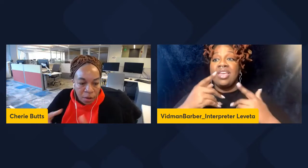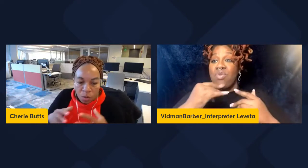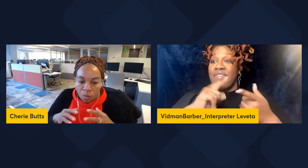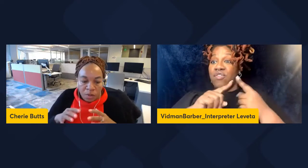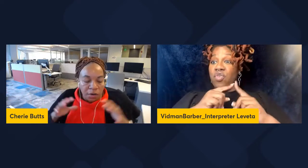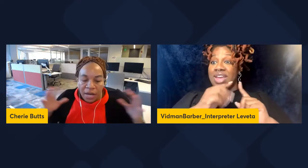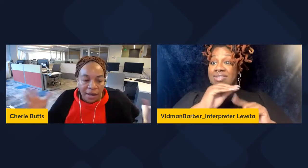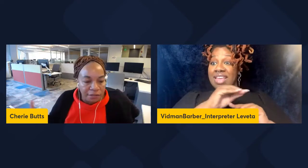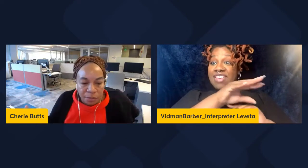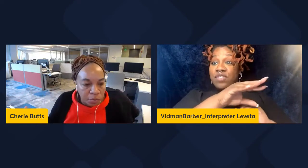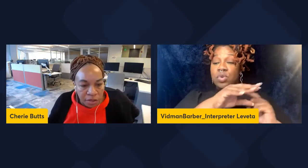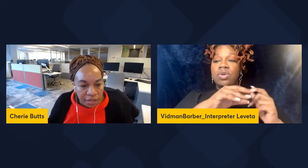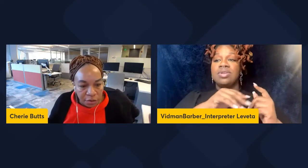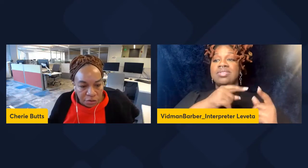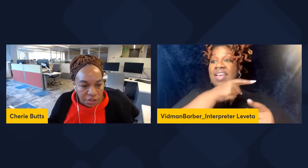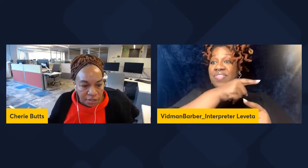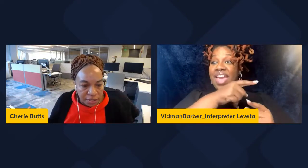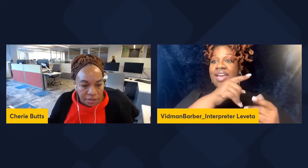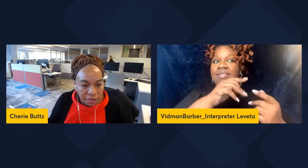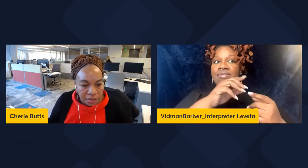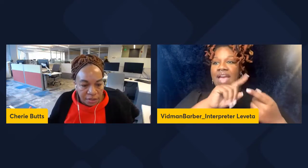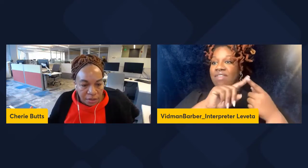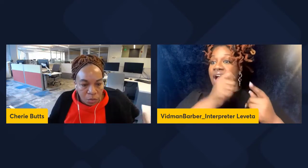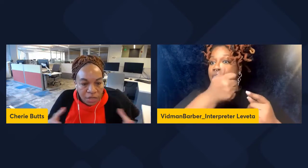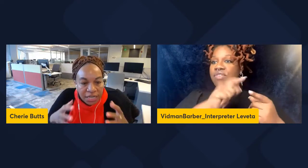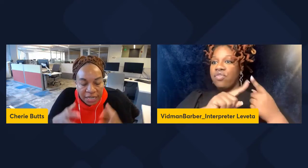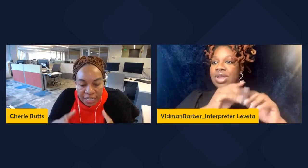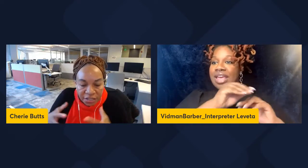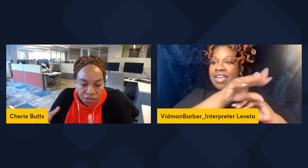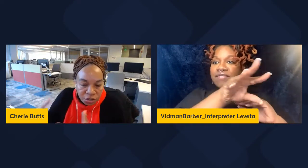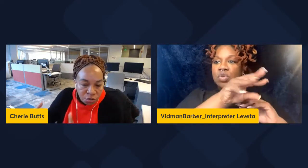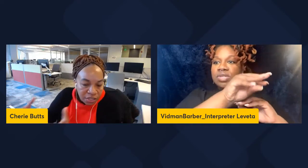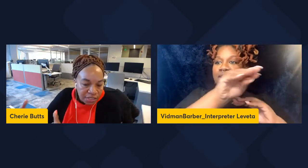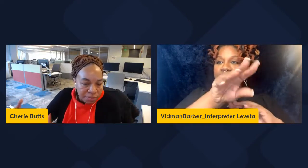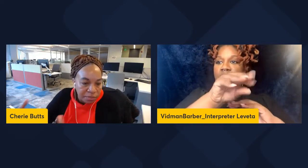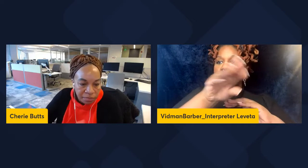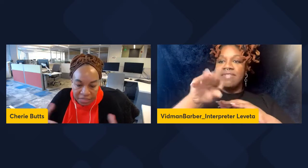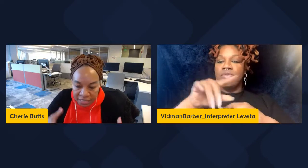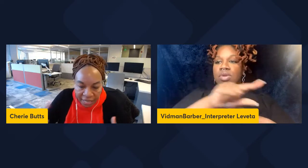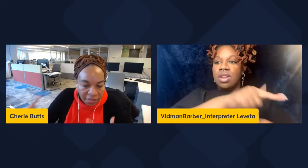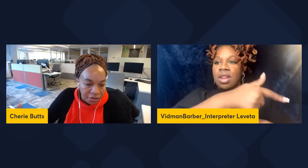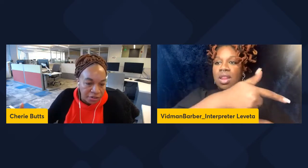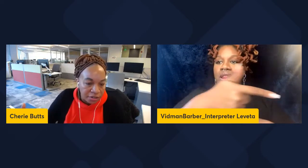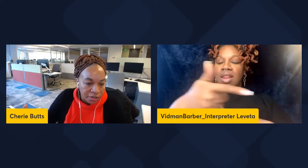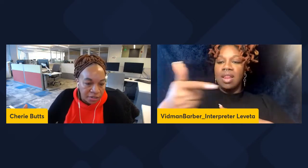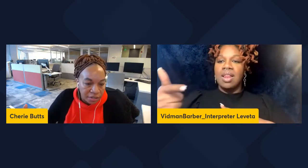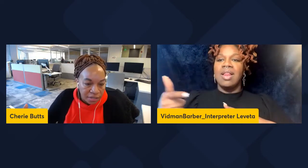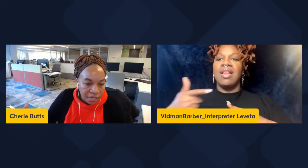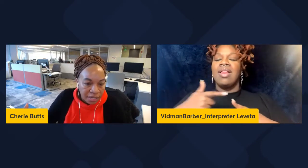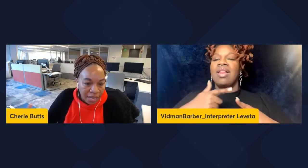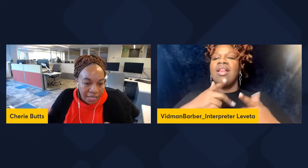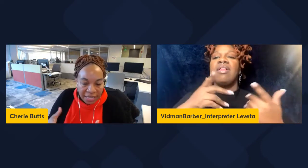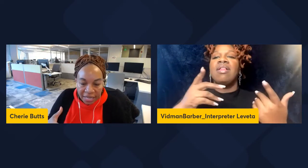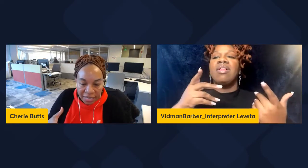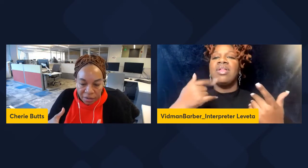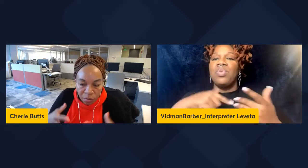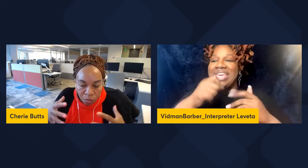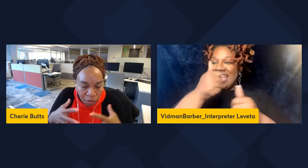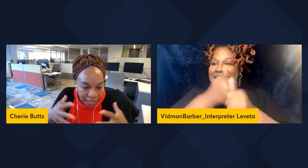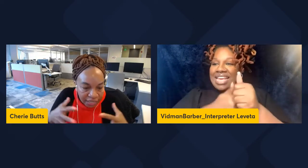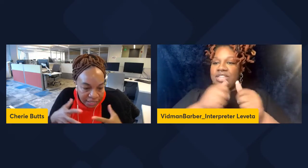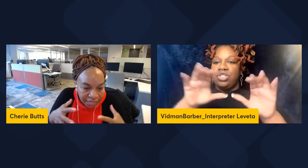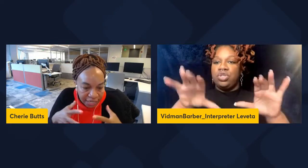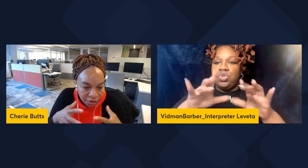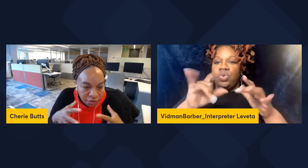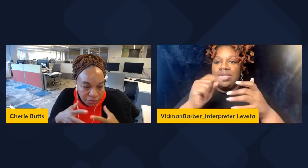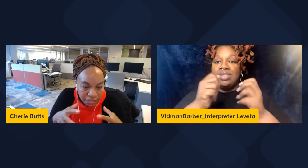another, we don't have to boil the ocean. We can each do this together, and then